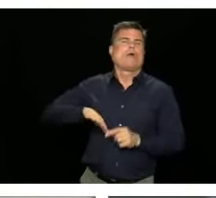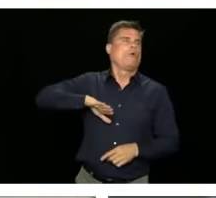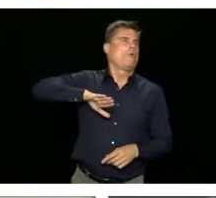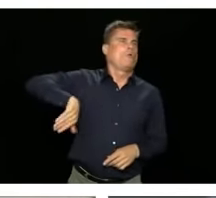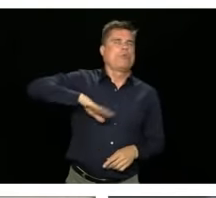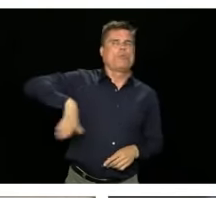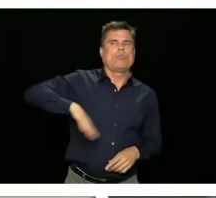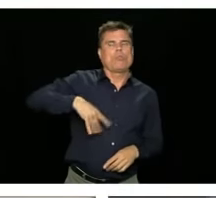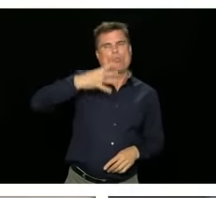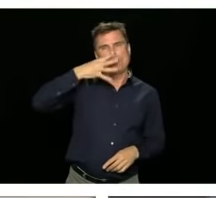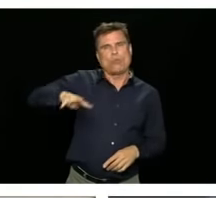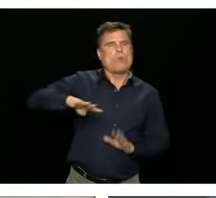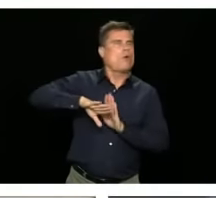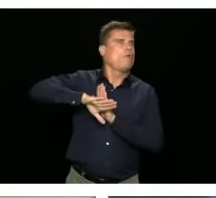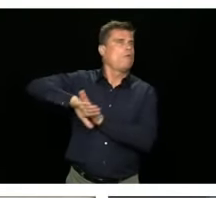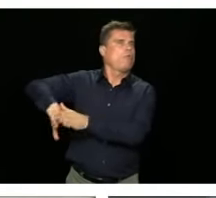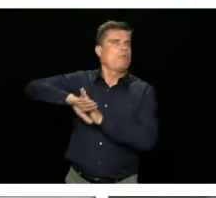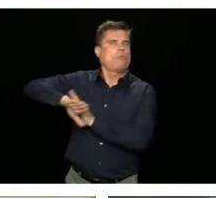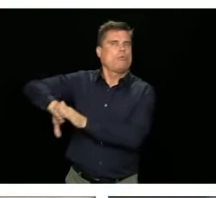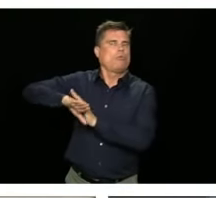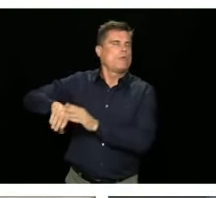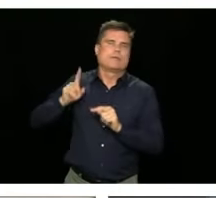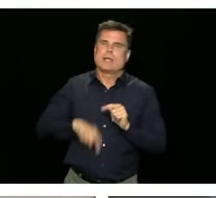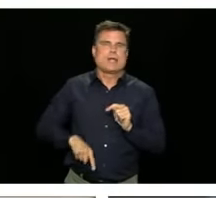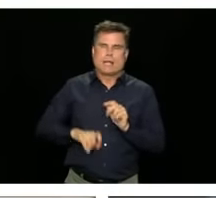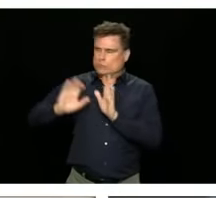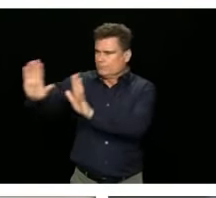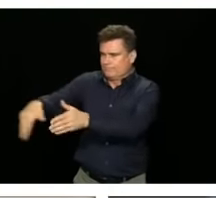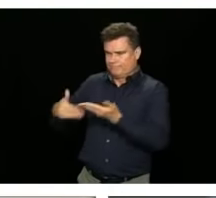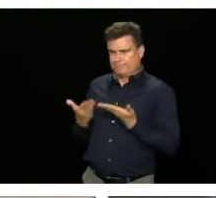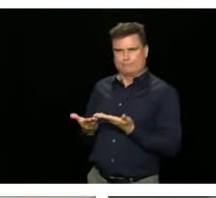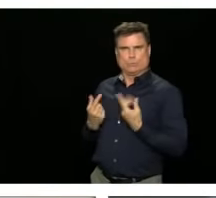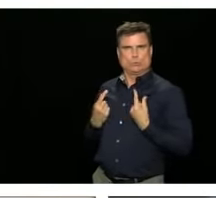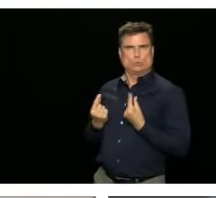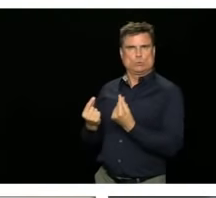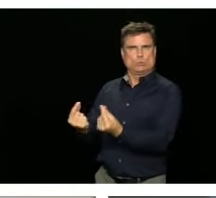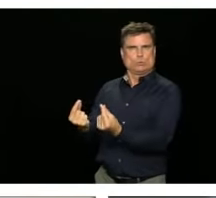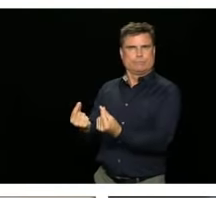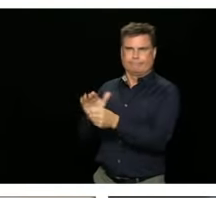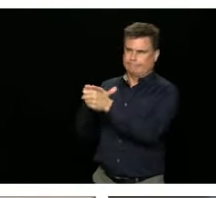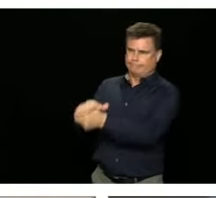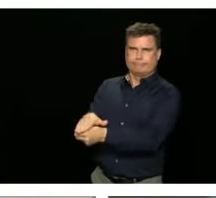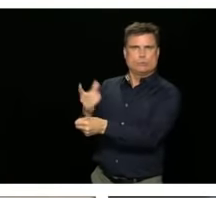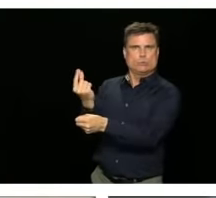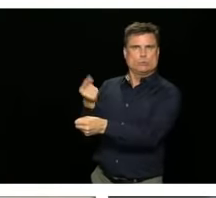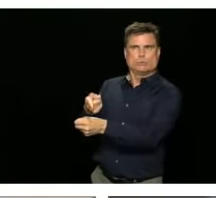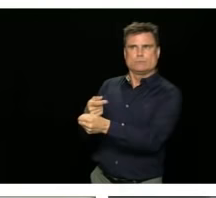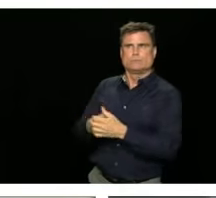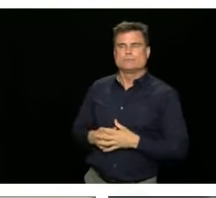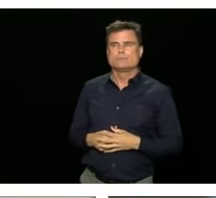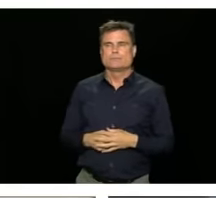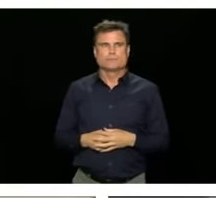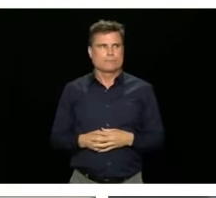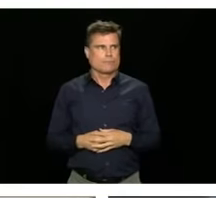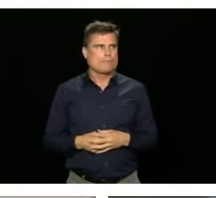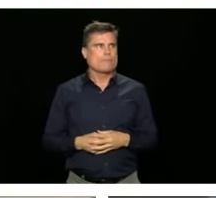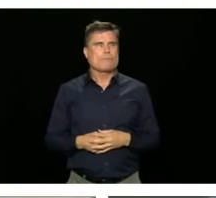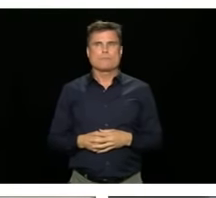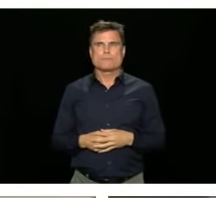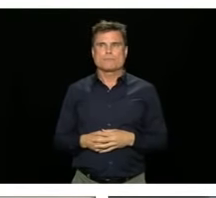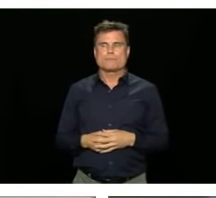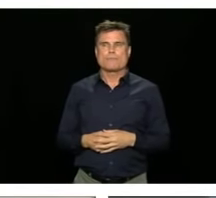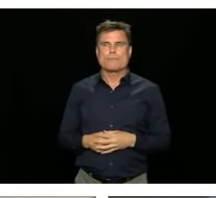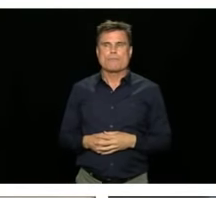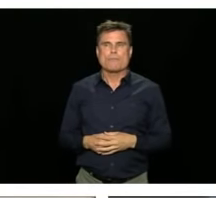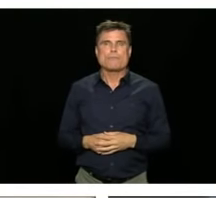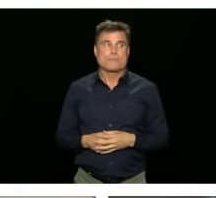you, P.S. Kalan. Definitely, when we are talking to the Premier, he has great passion to make sure that the voices